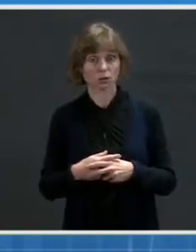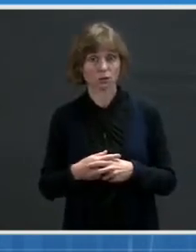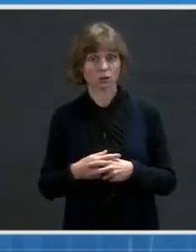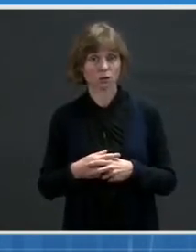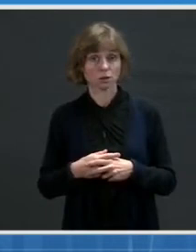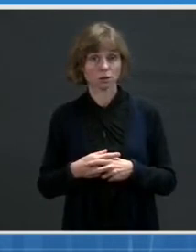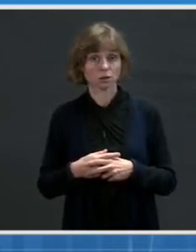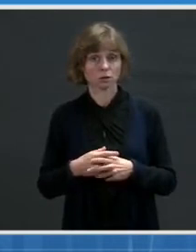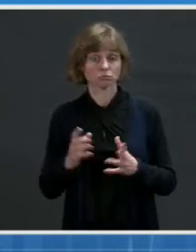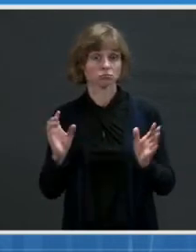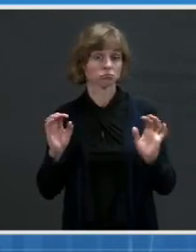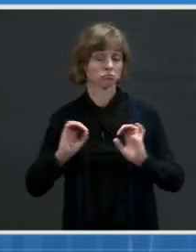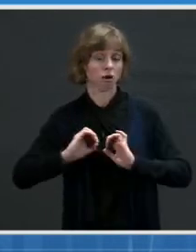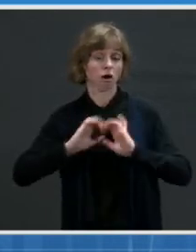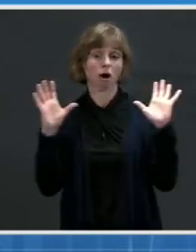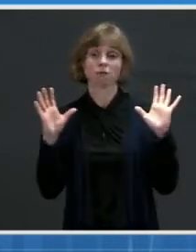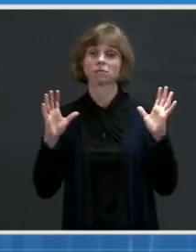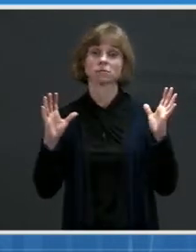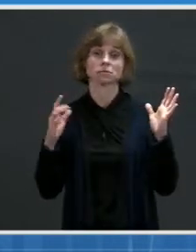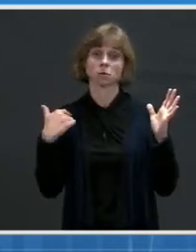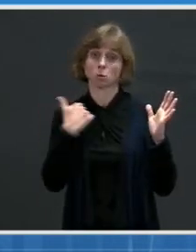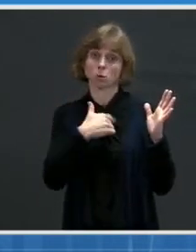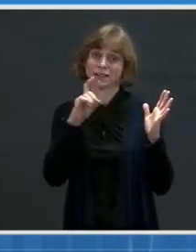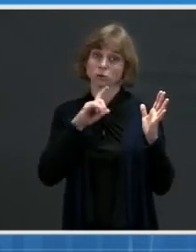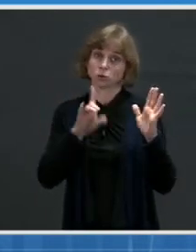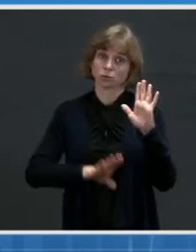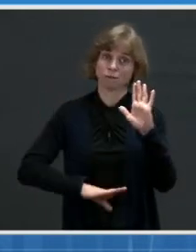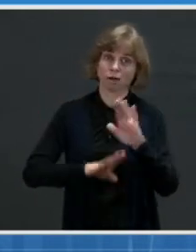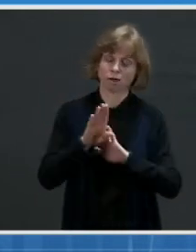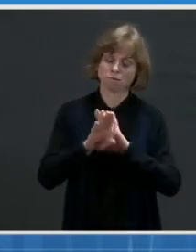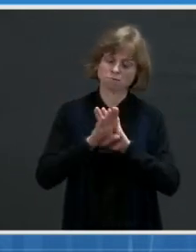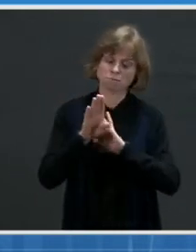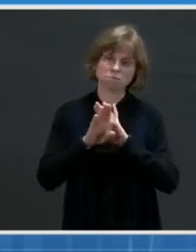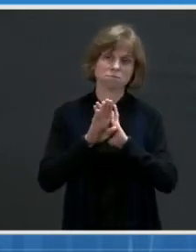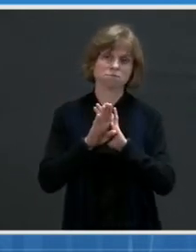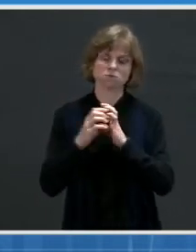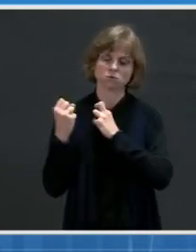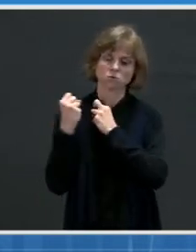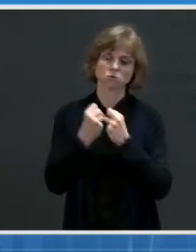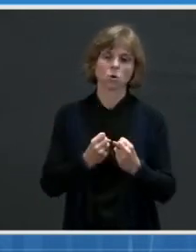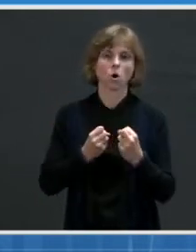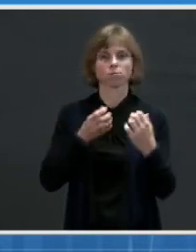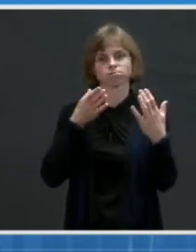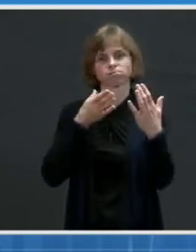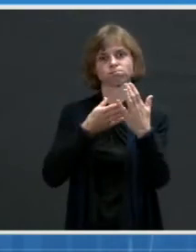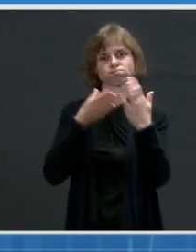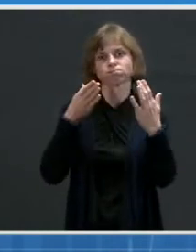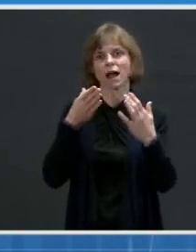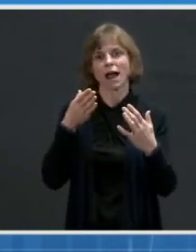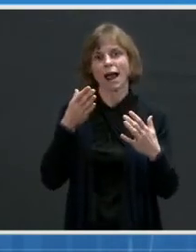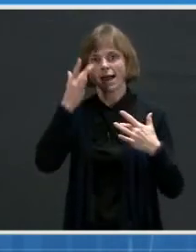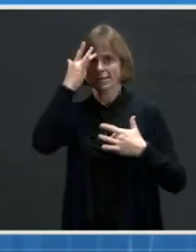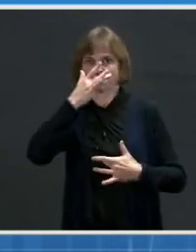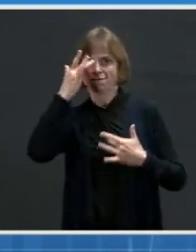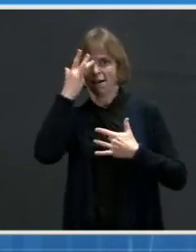in this, is the development of potent antivirals directly acting